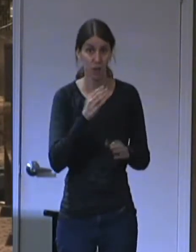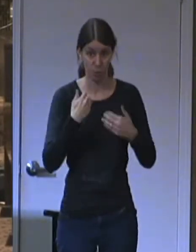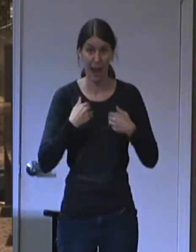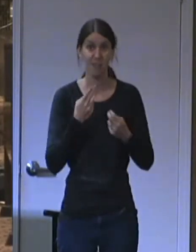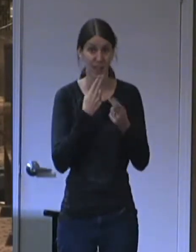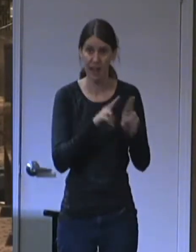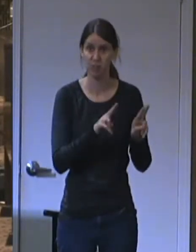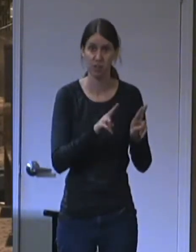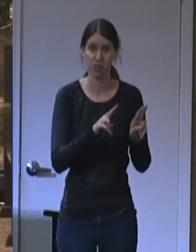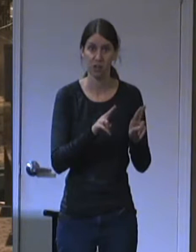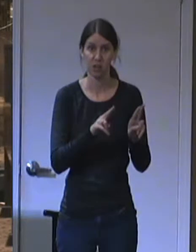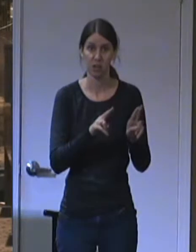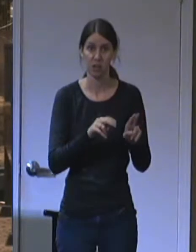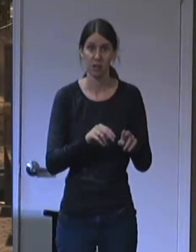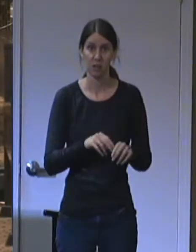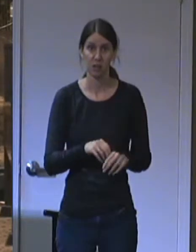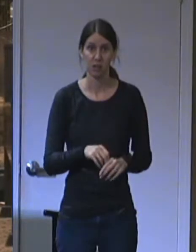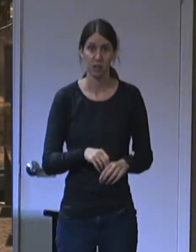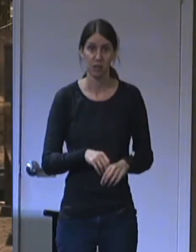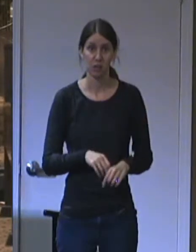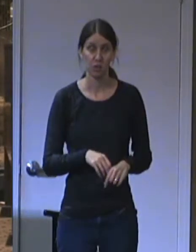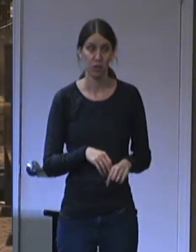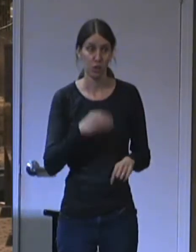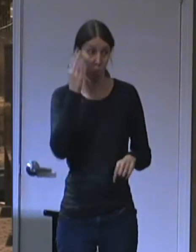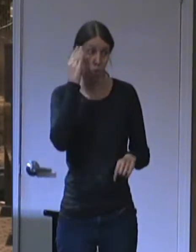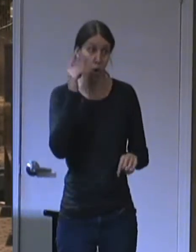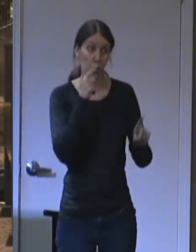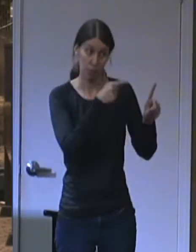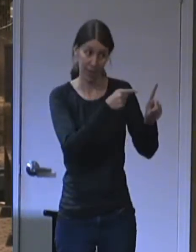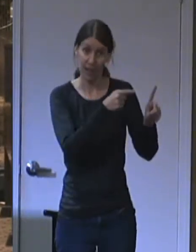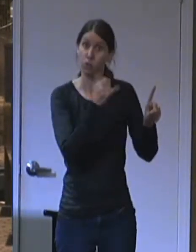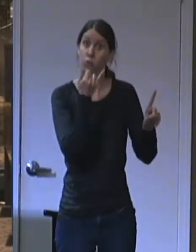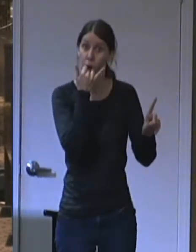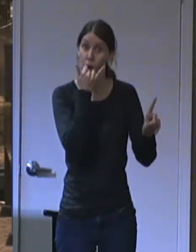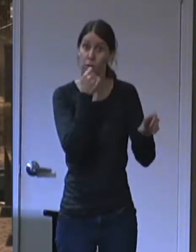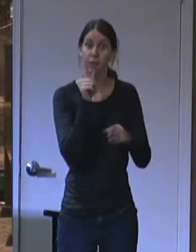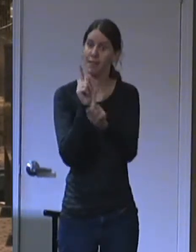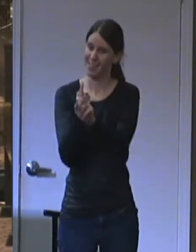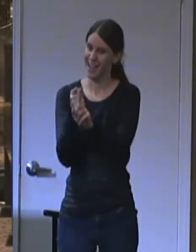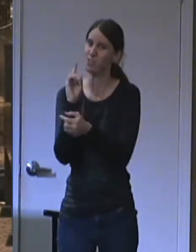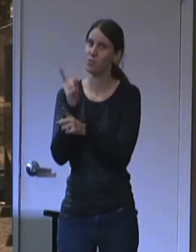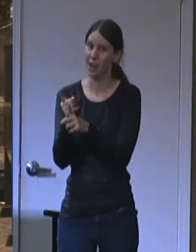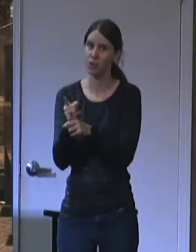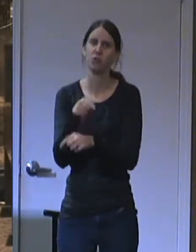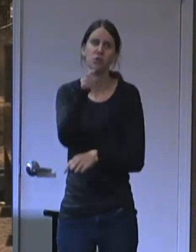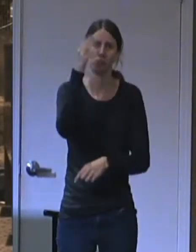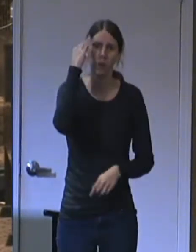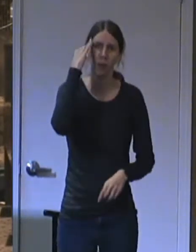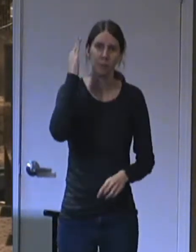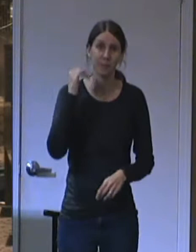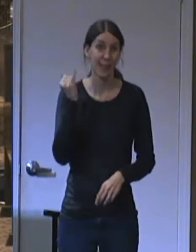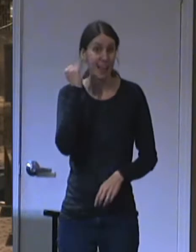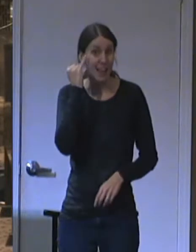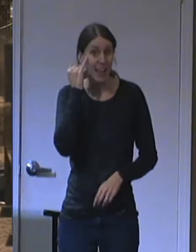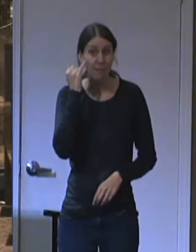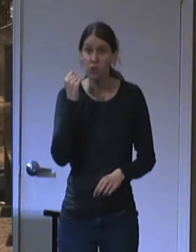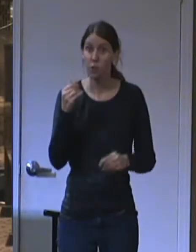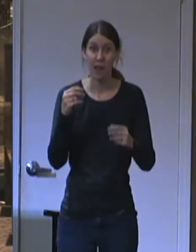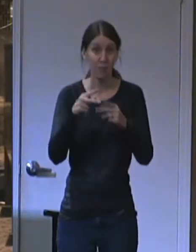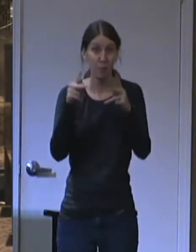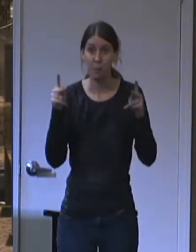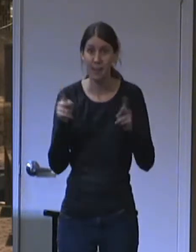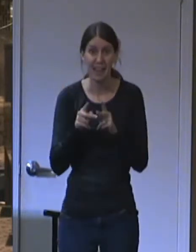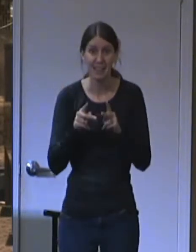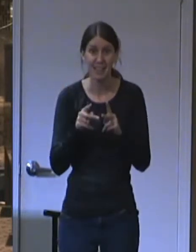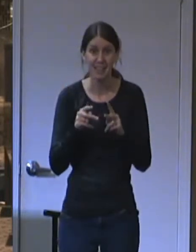the answer and it obviously is wrong or it's right. If you have no reference point of truth,